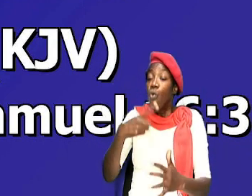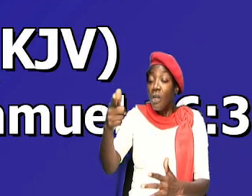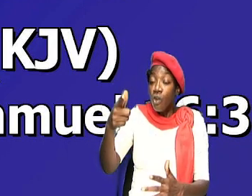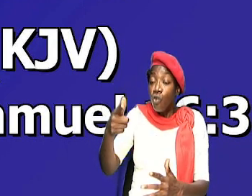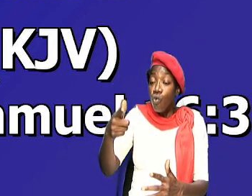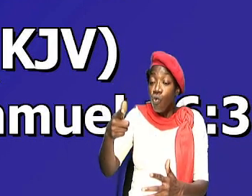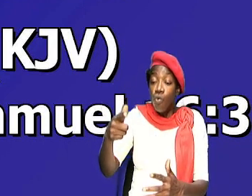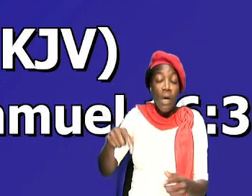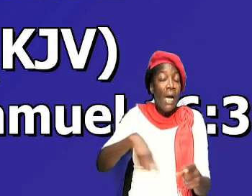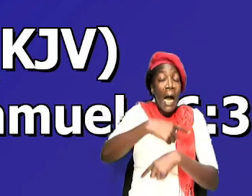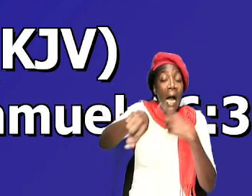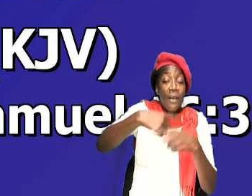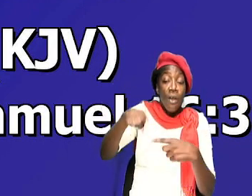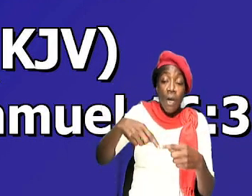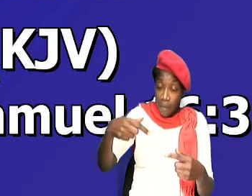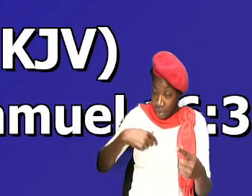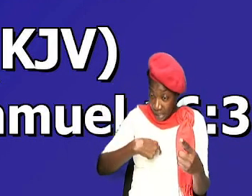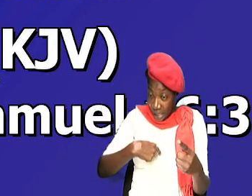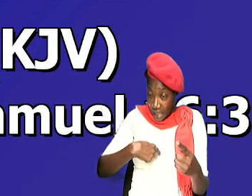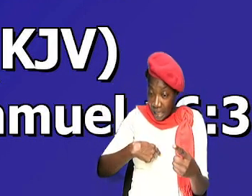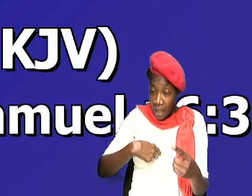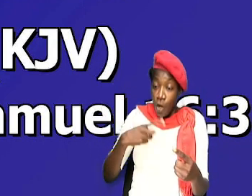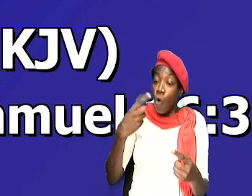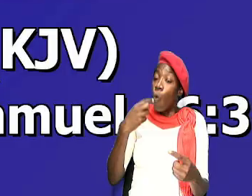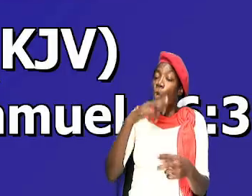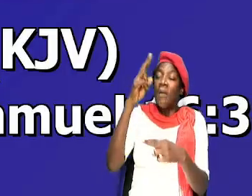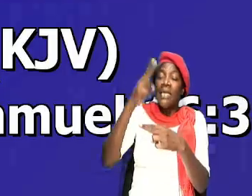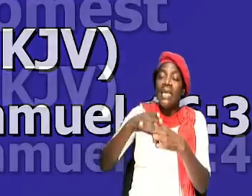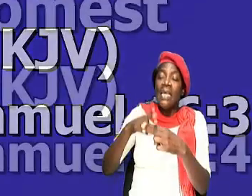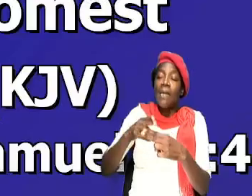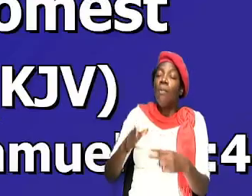him whom I name unto thee.